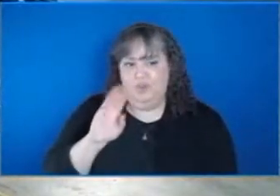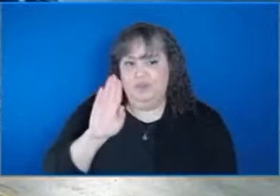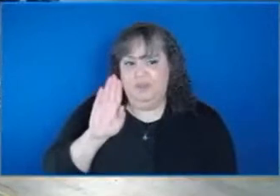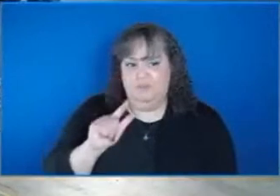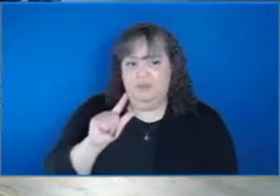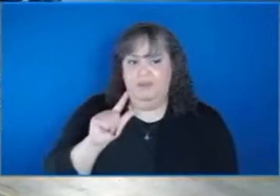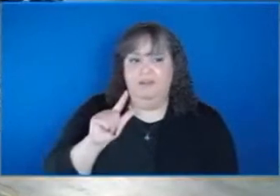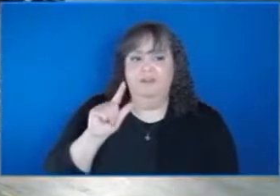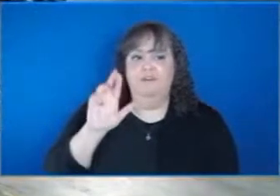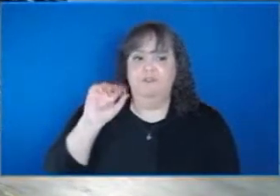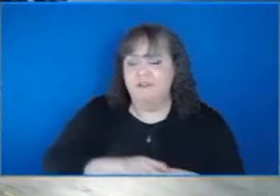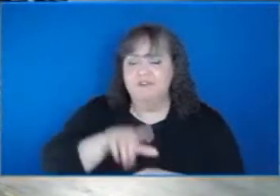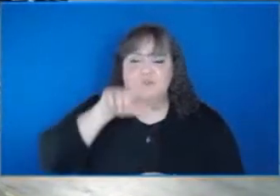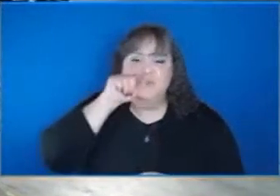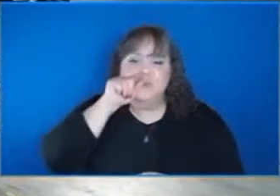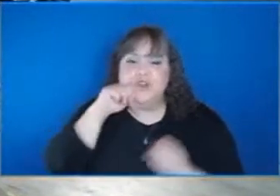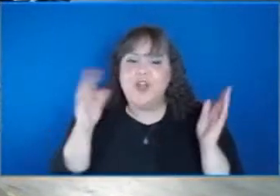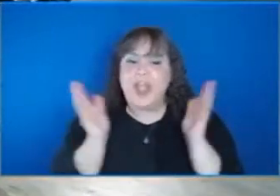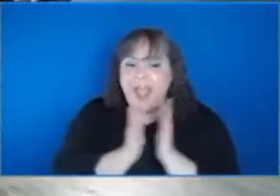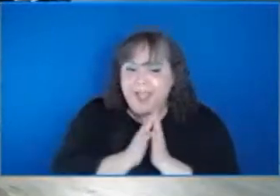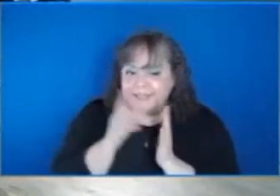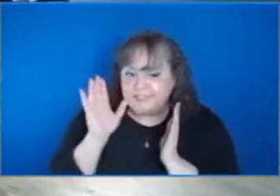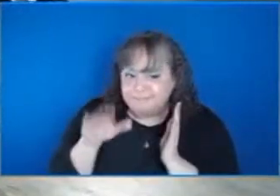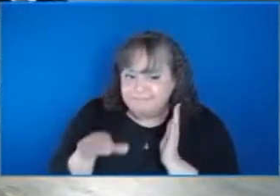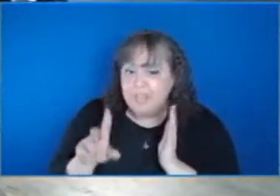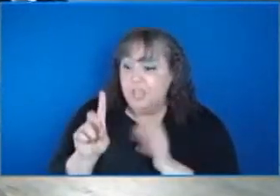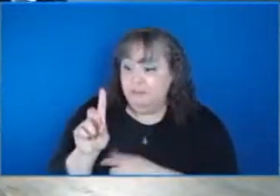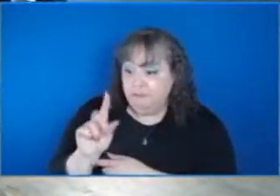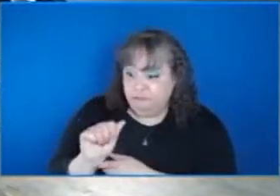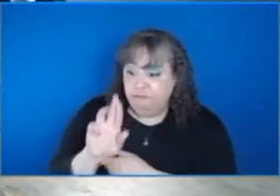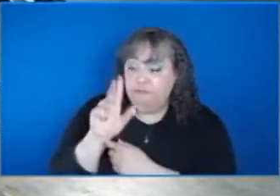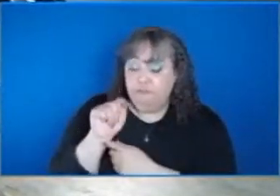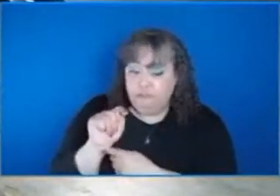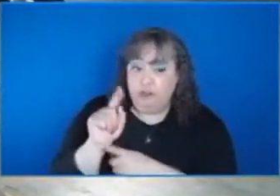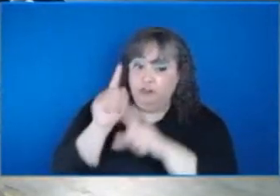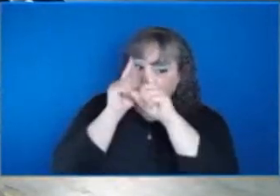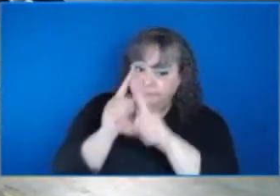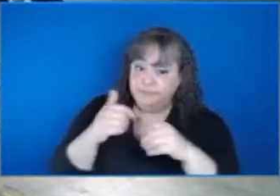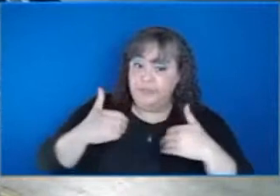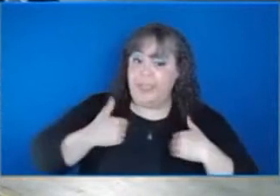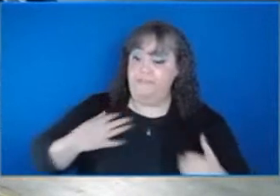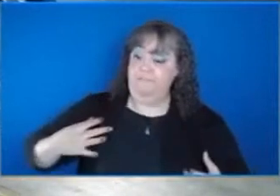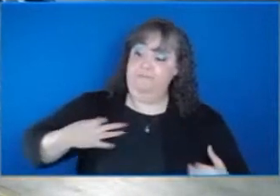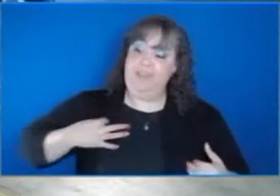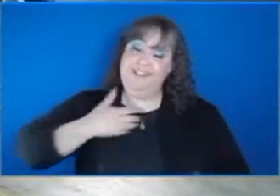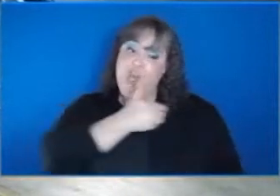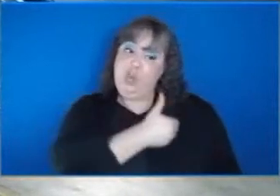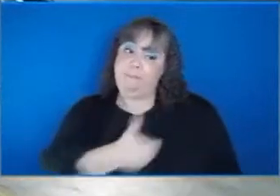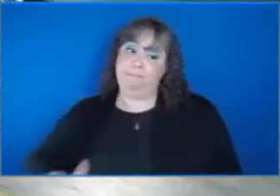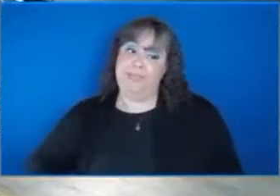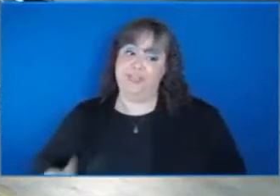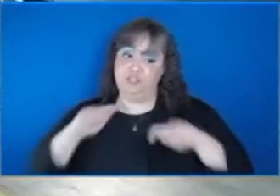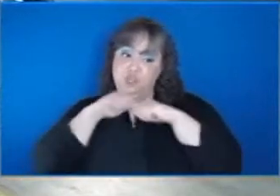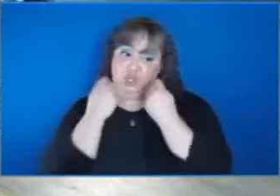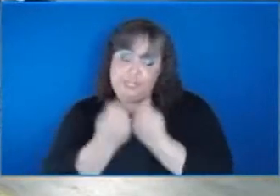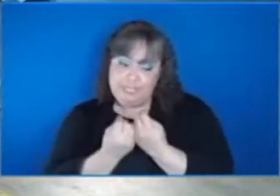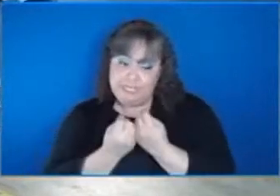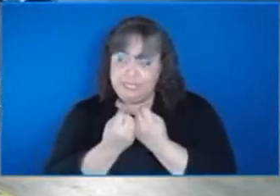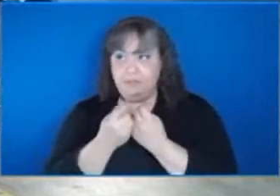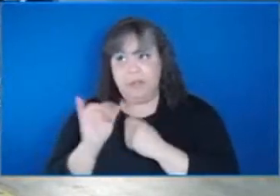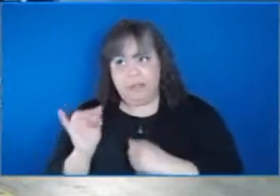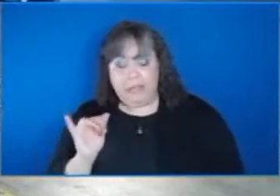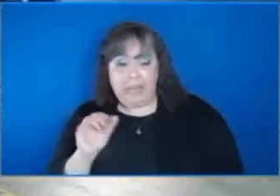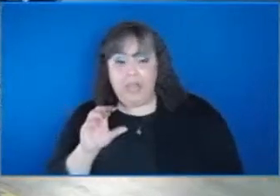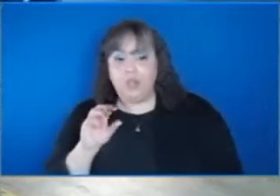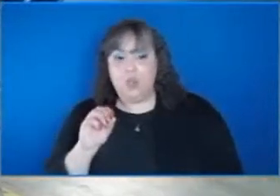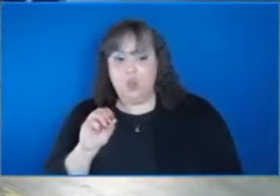volunteer ambassador team like OSIRIS-REx did? And if so, he wants in, or she, or they. But Astro Balrog